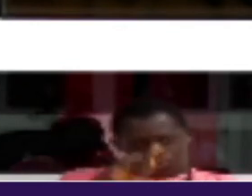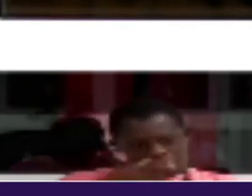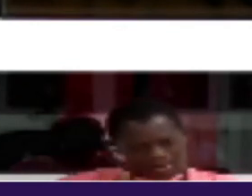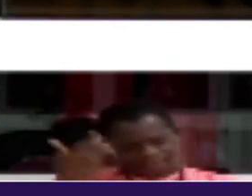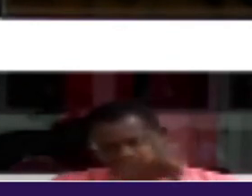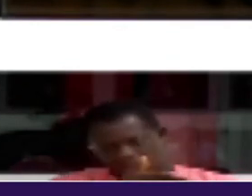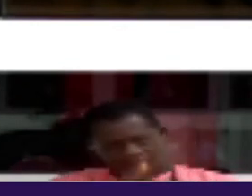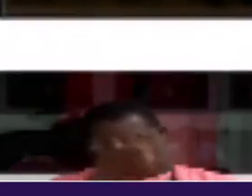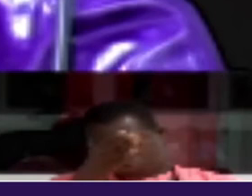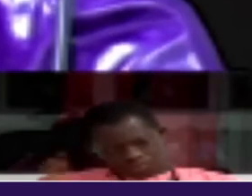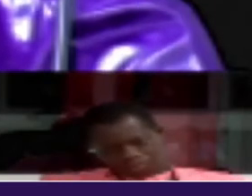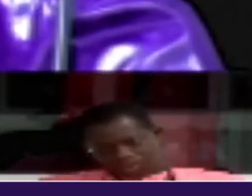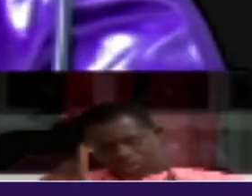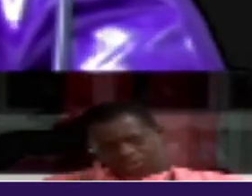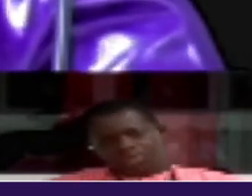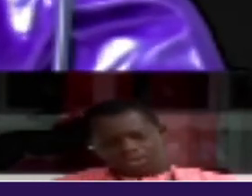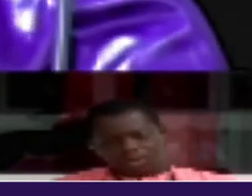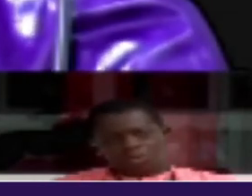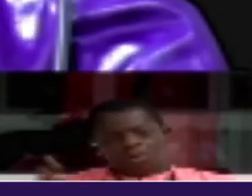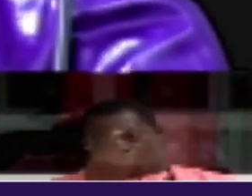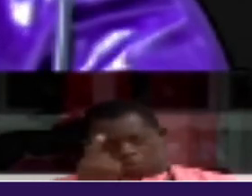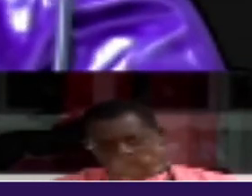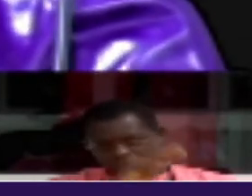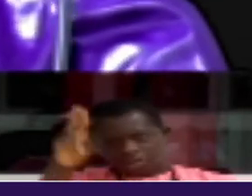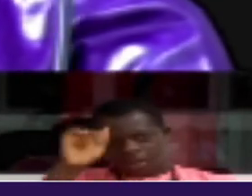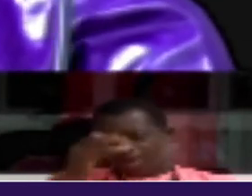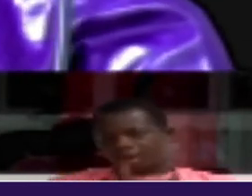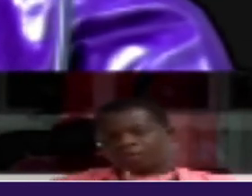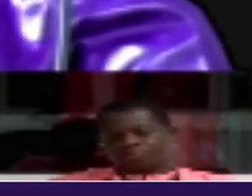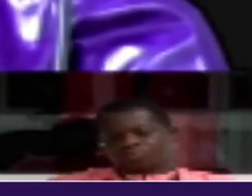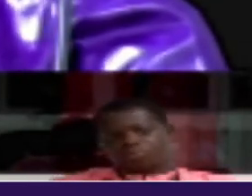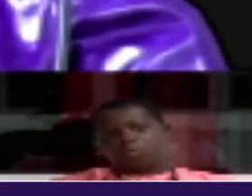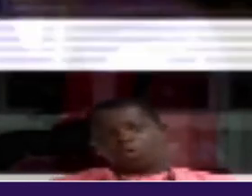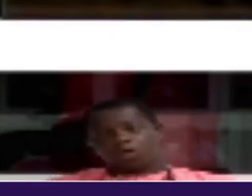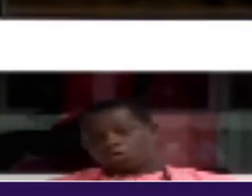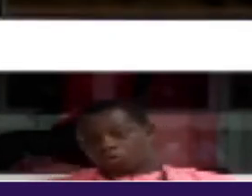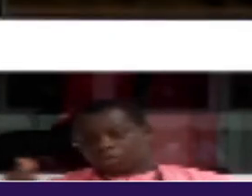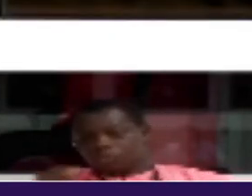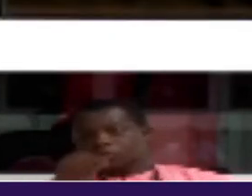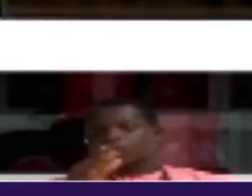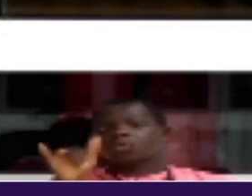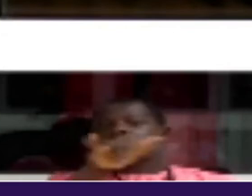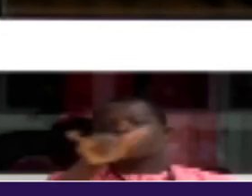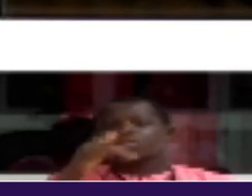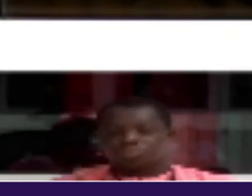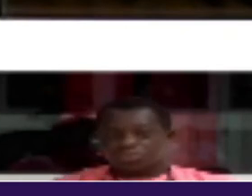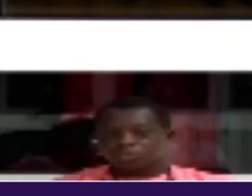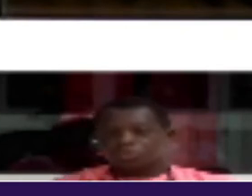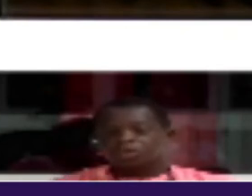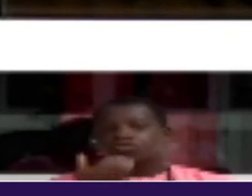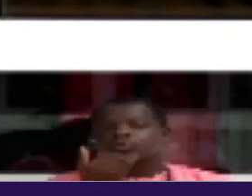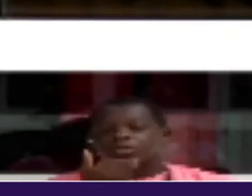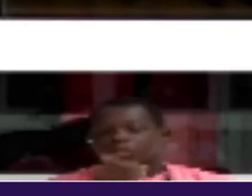it. Only that you wouldn't have the courage to say that you were there and participated in it. Which people? Pardon? But we will come I to that. I don't